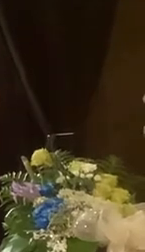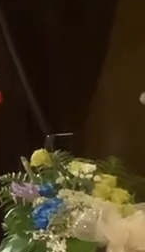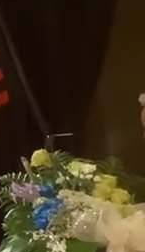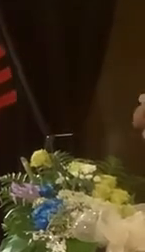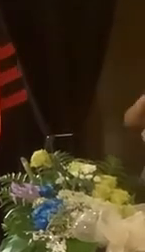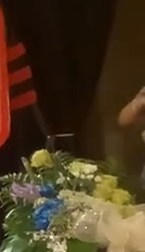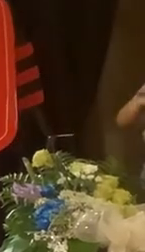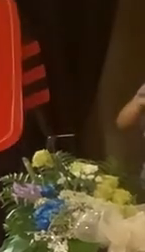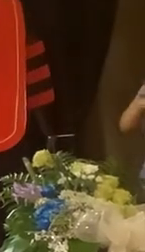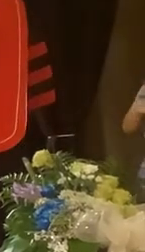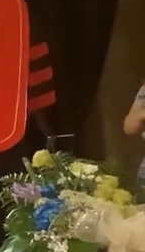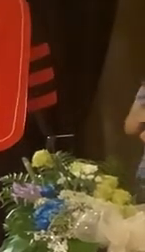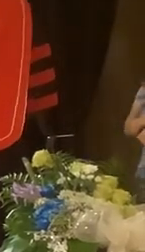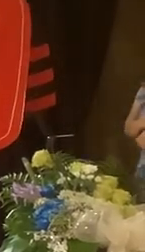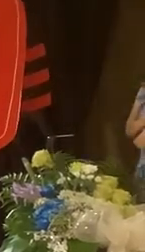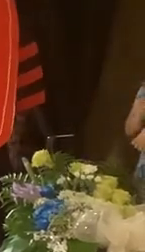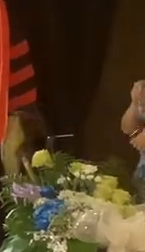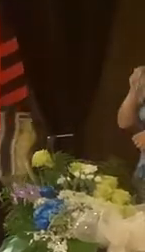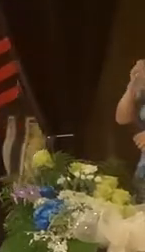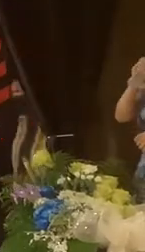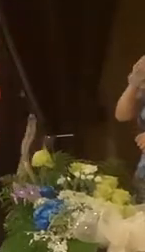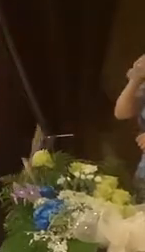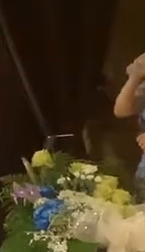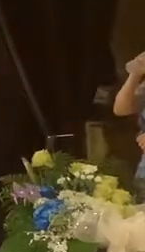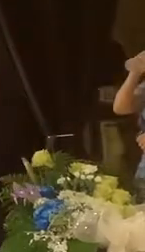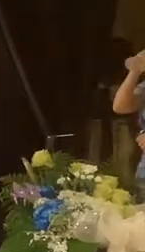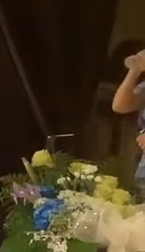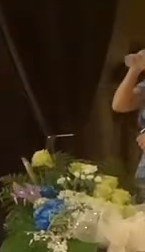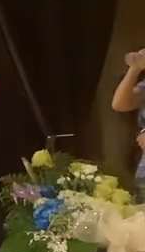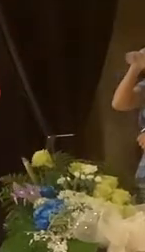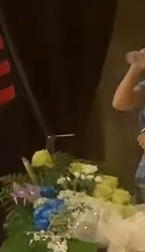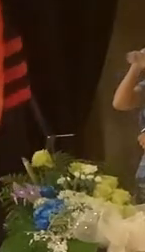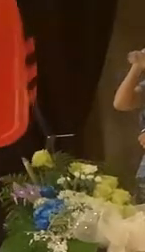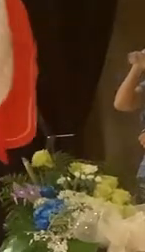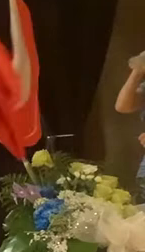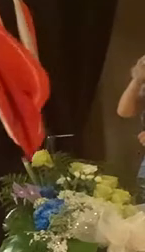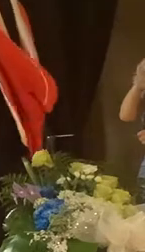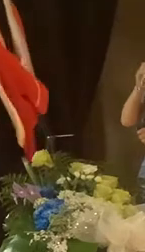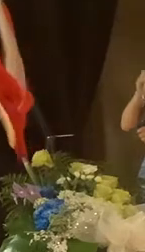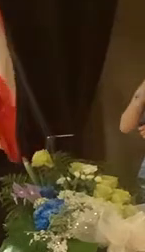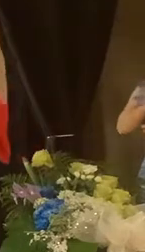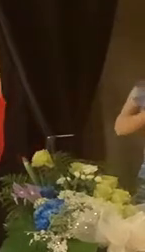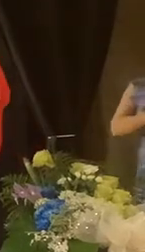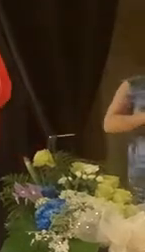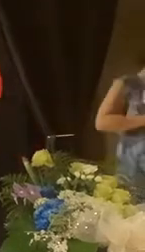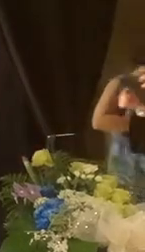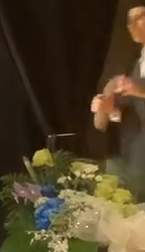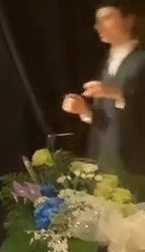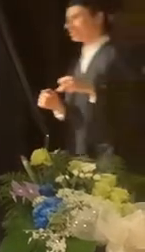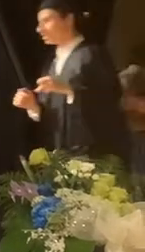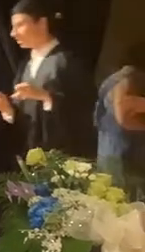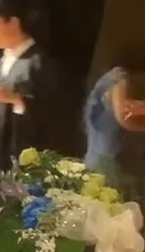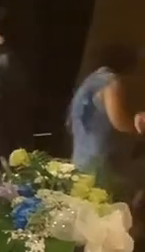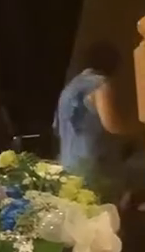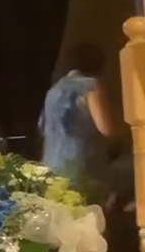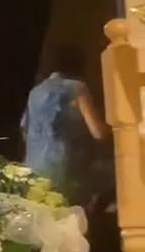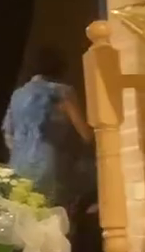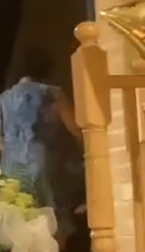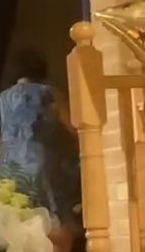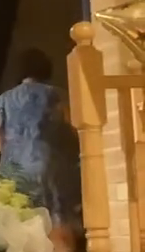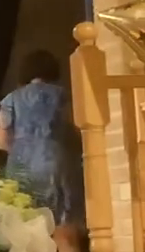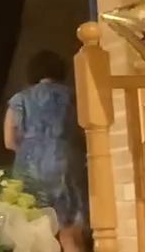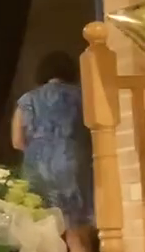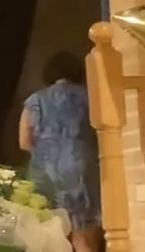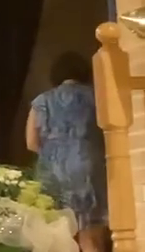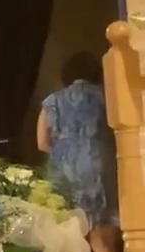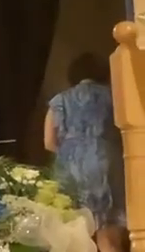Next, I would like to call upon Dennis Goffman, a sweet boy who always brings such a big smile